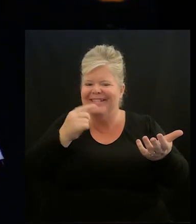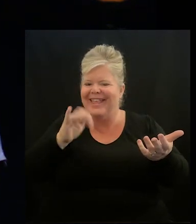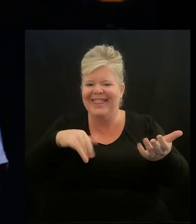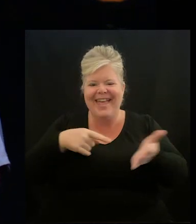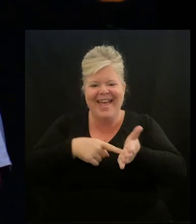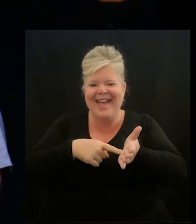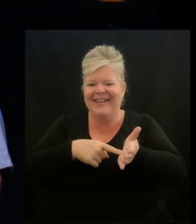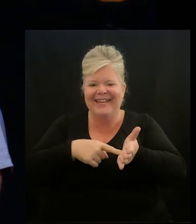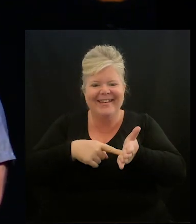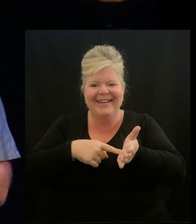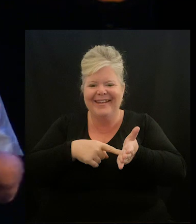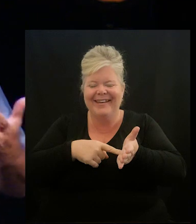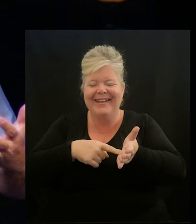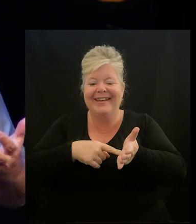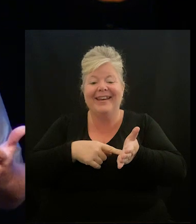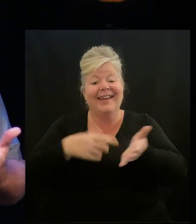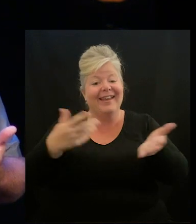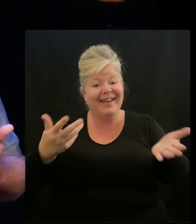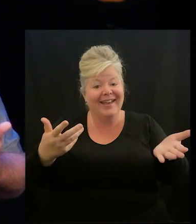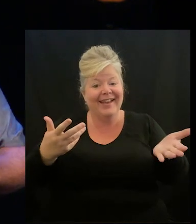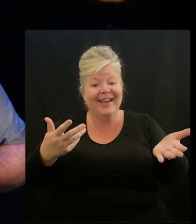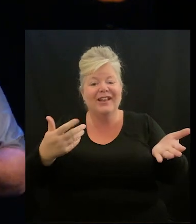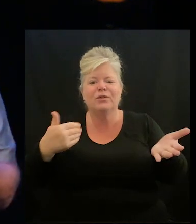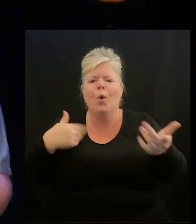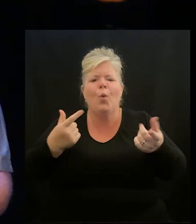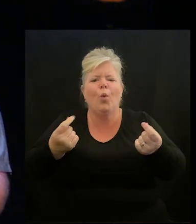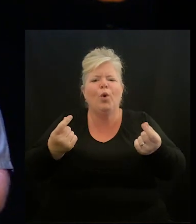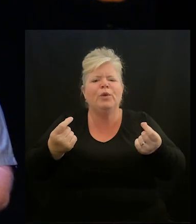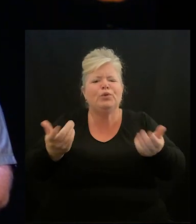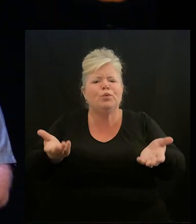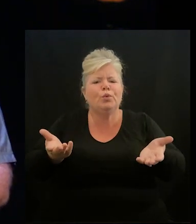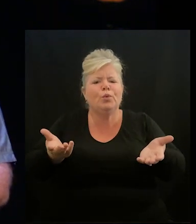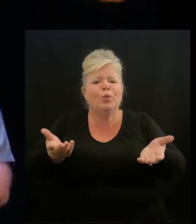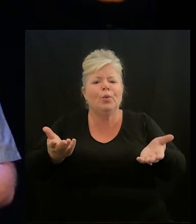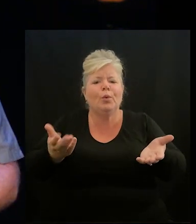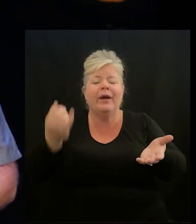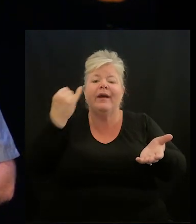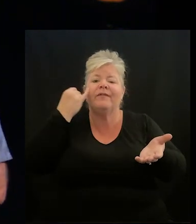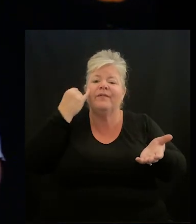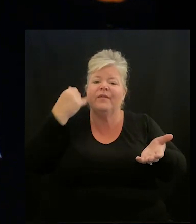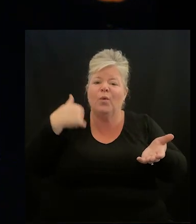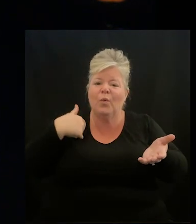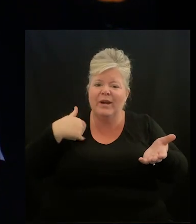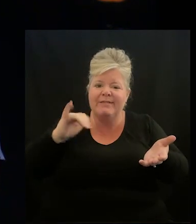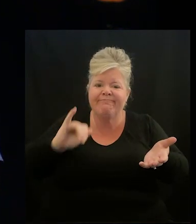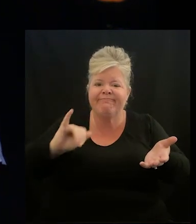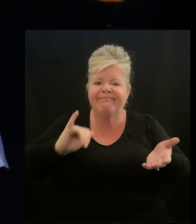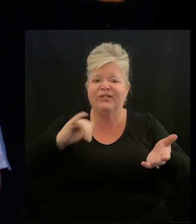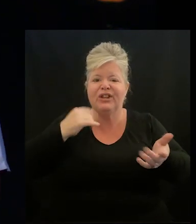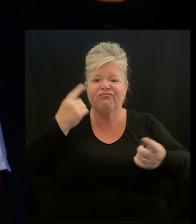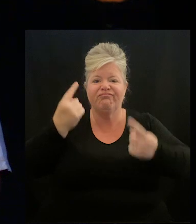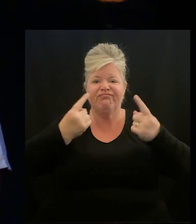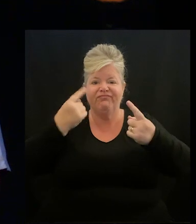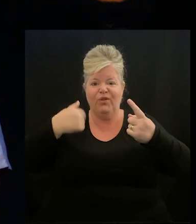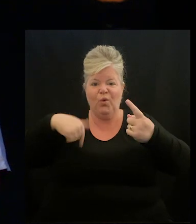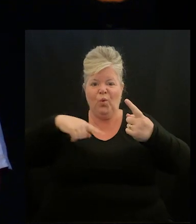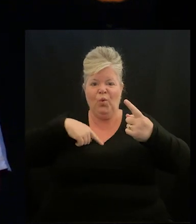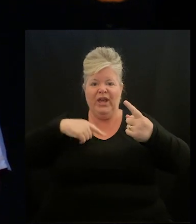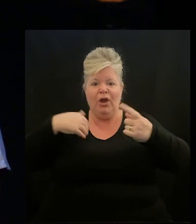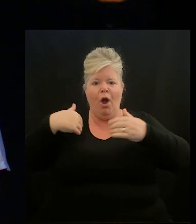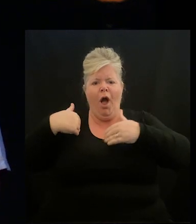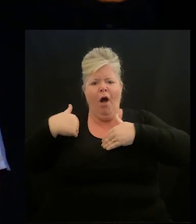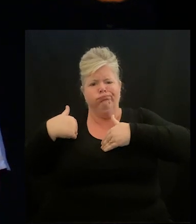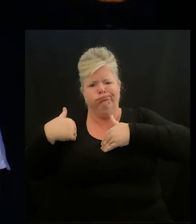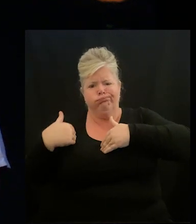life. So the question is, what do we do when we find ourselves under an